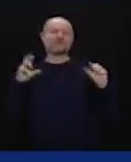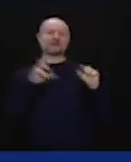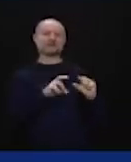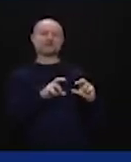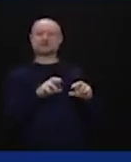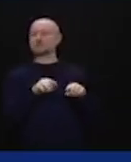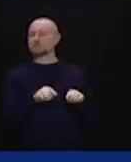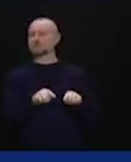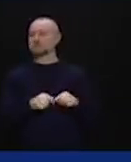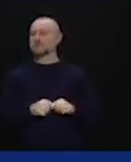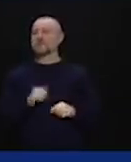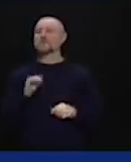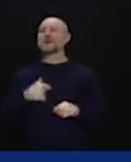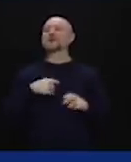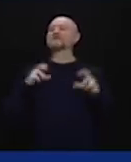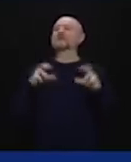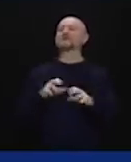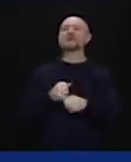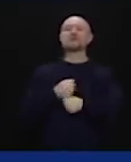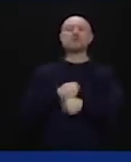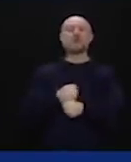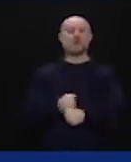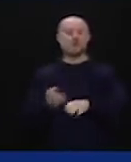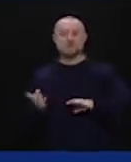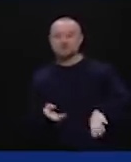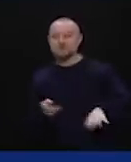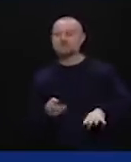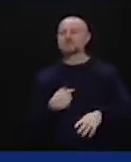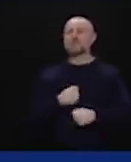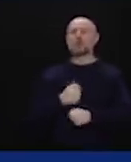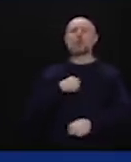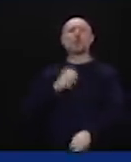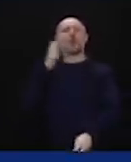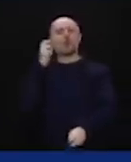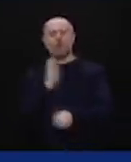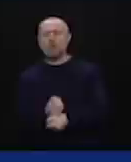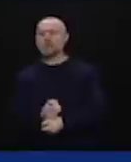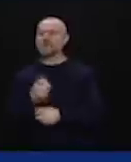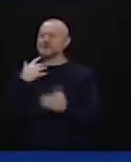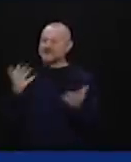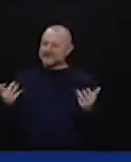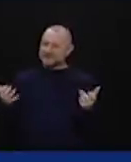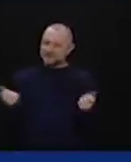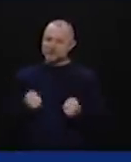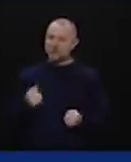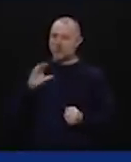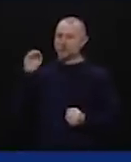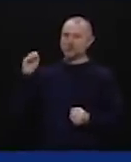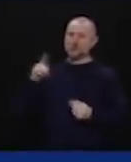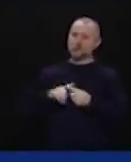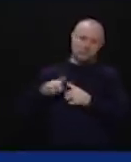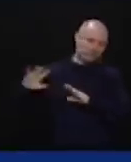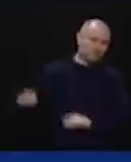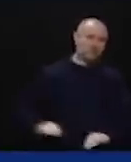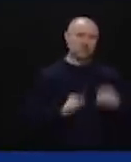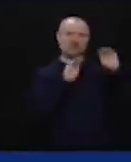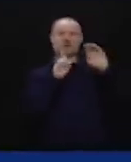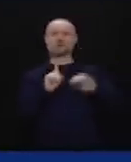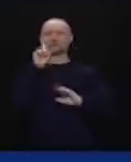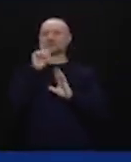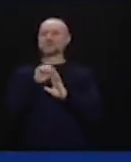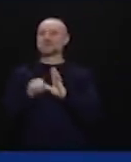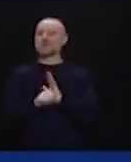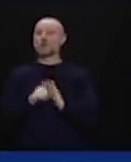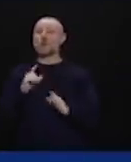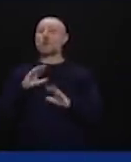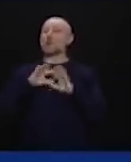invest in manufacturing, and I am working hard to lure some of our companies to many sites in upstate New York. Of course, Global Foundries, which I